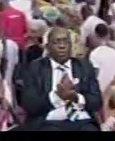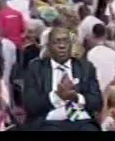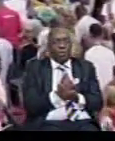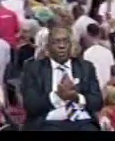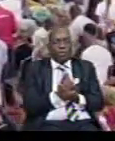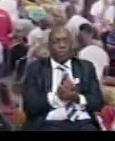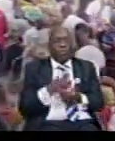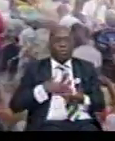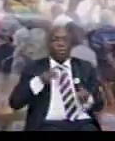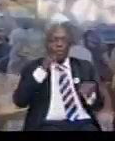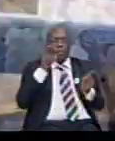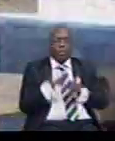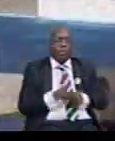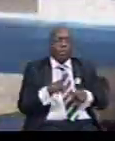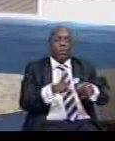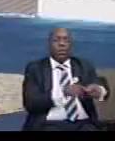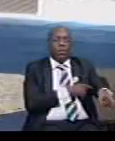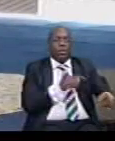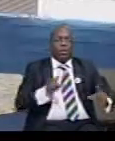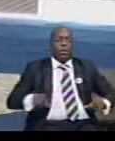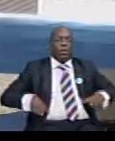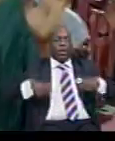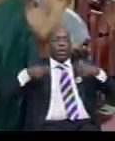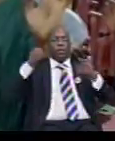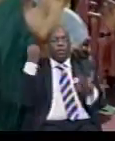My sister, long life.